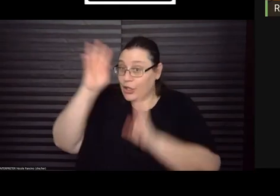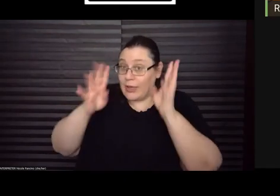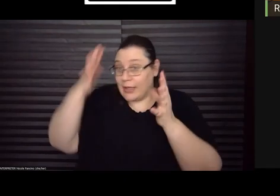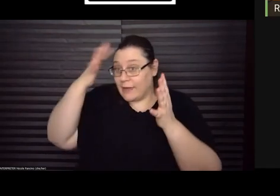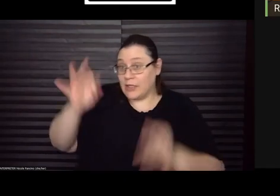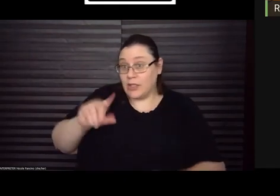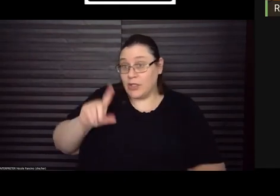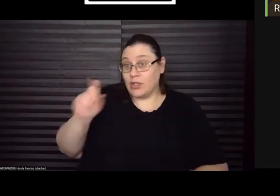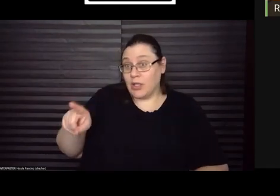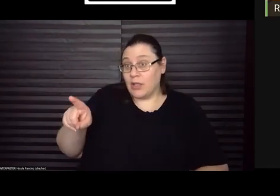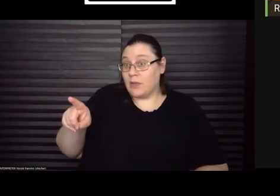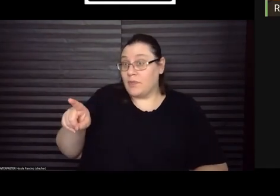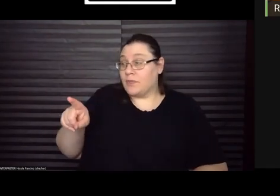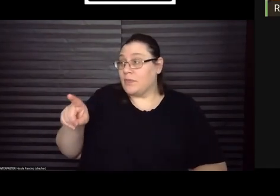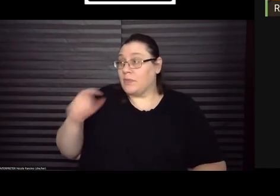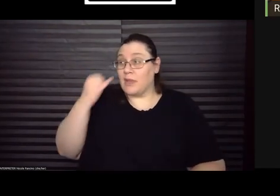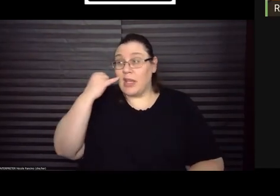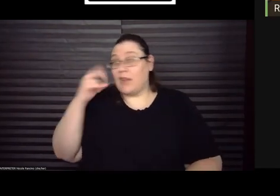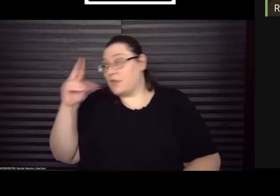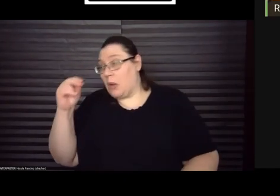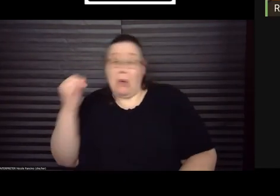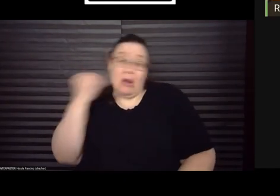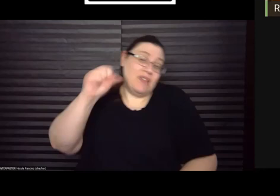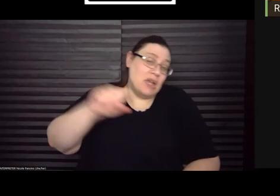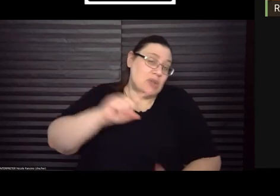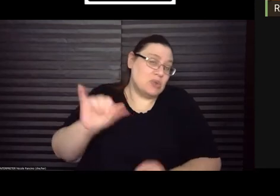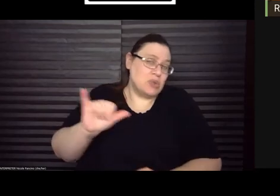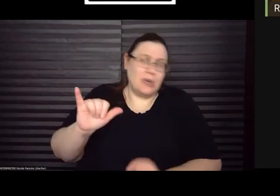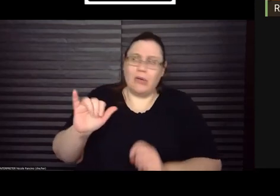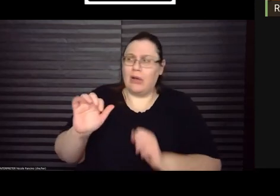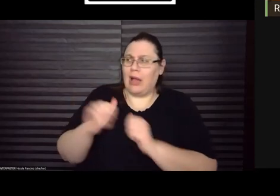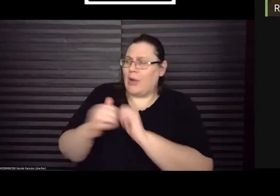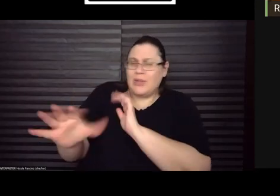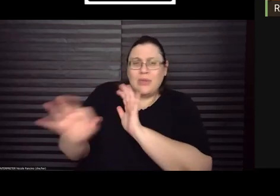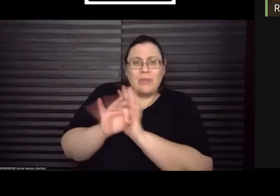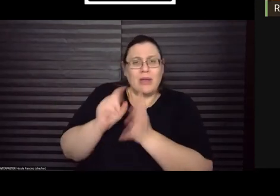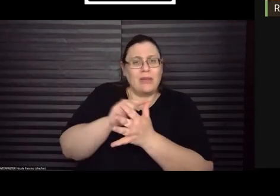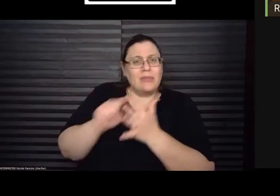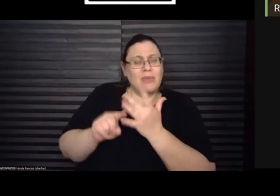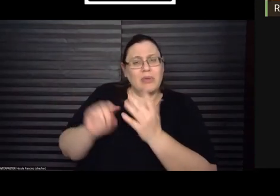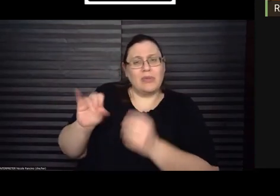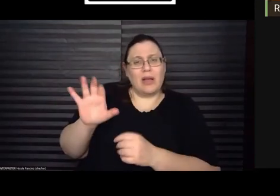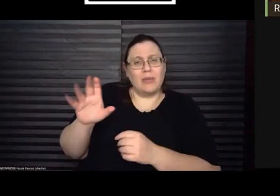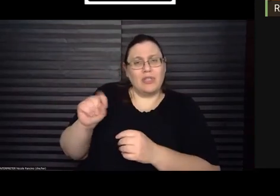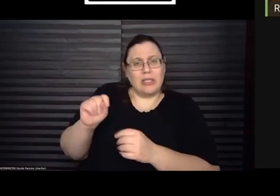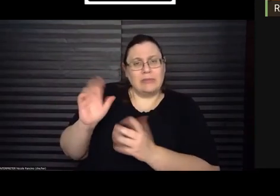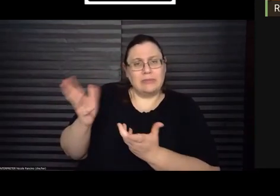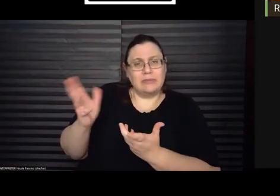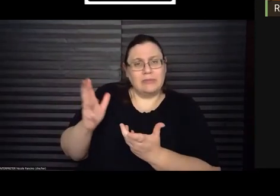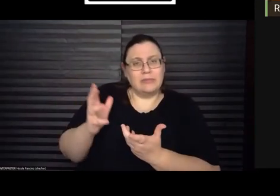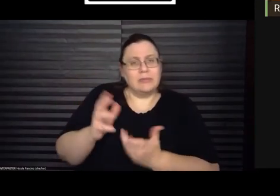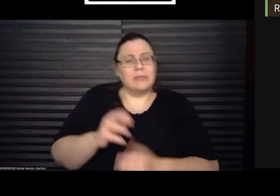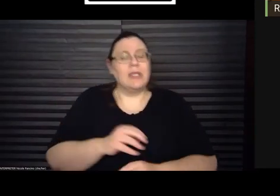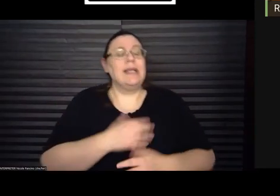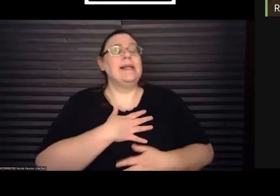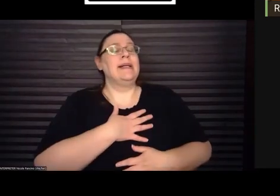decision? And if not, or if it was, how did you choose the specific objects you